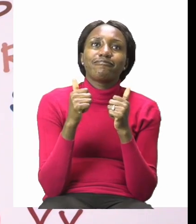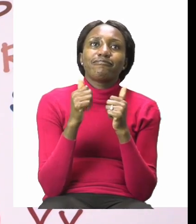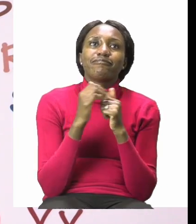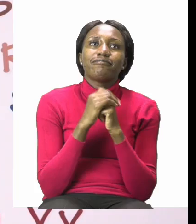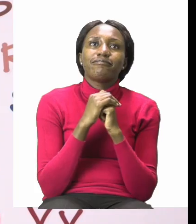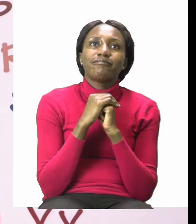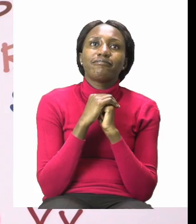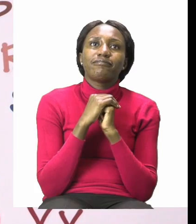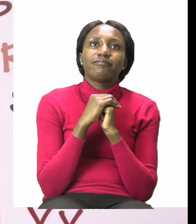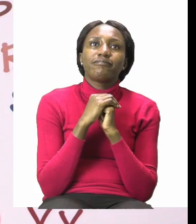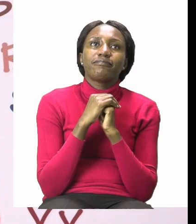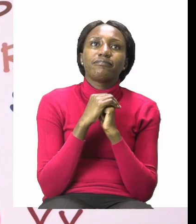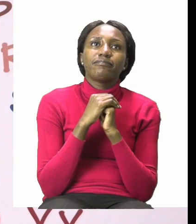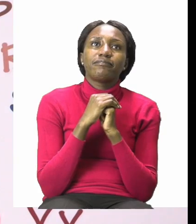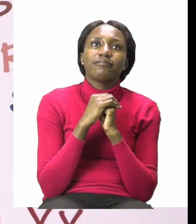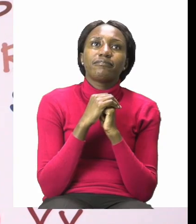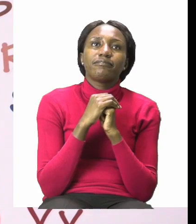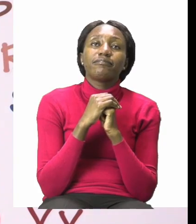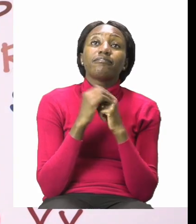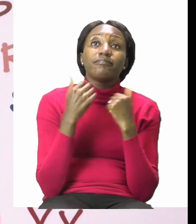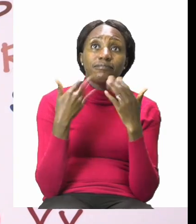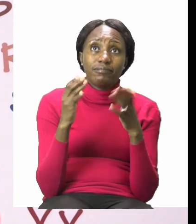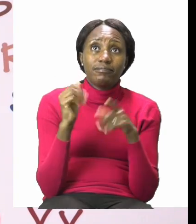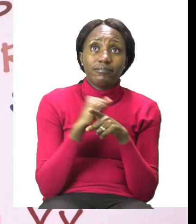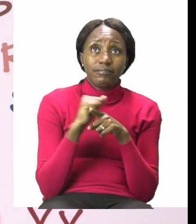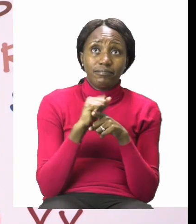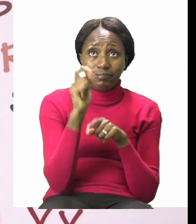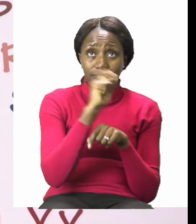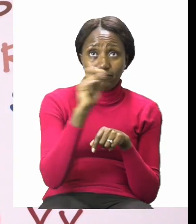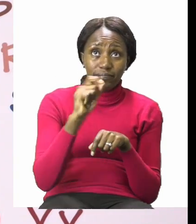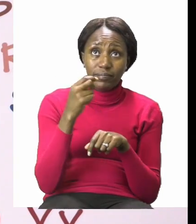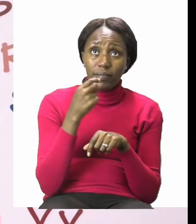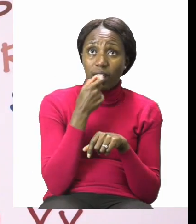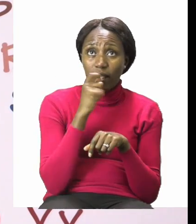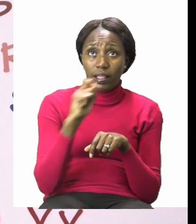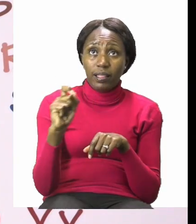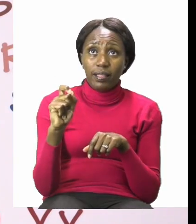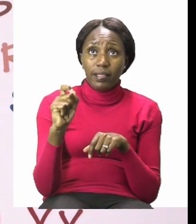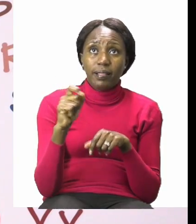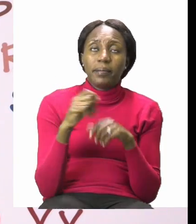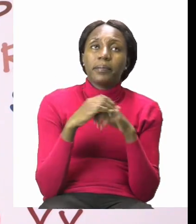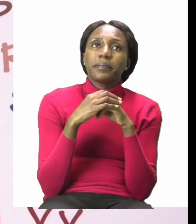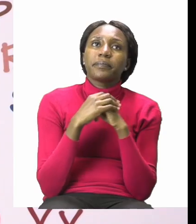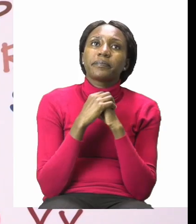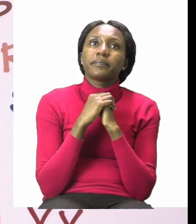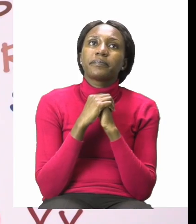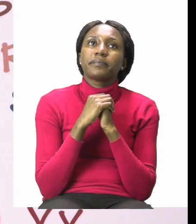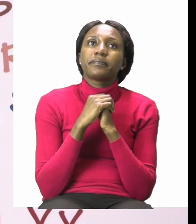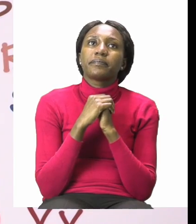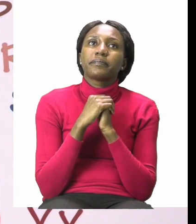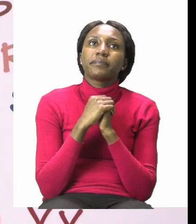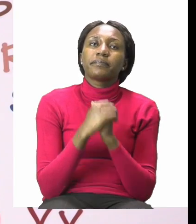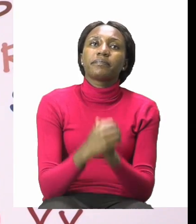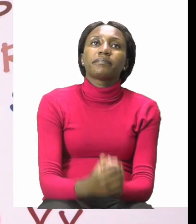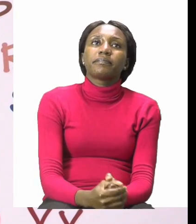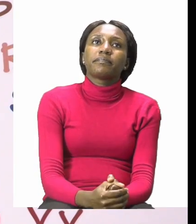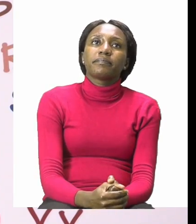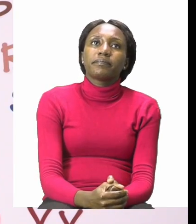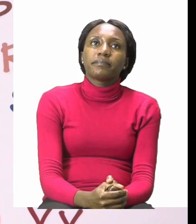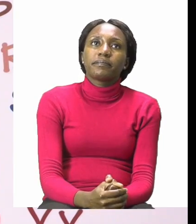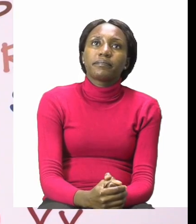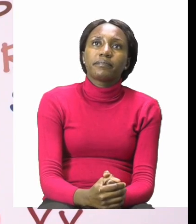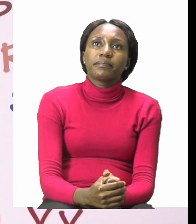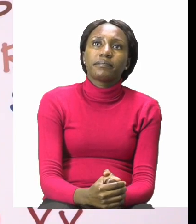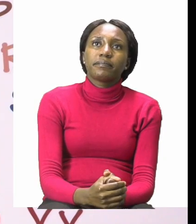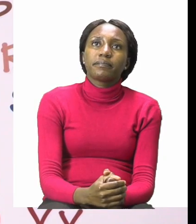Good job. Now let us take our pencil and do the first 4. We're going to go, are you